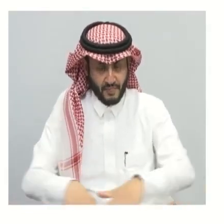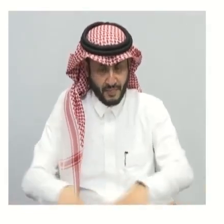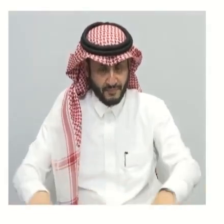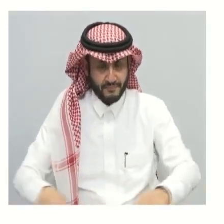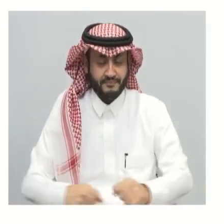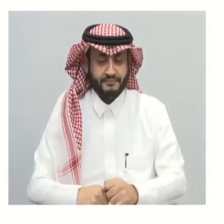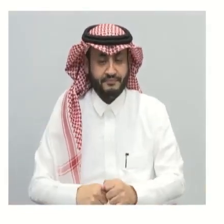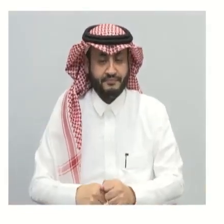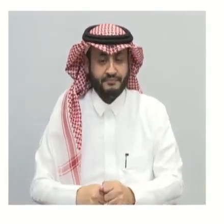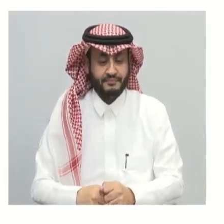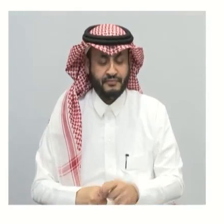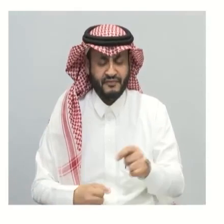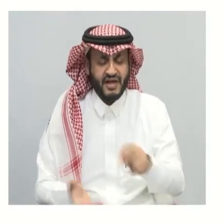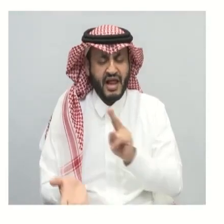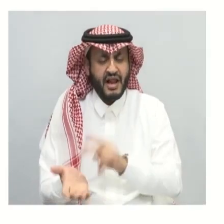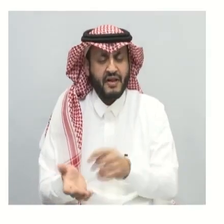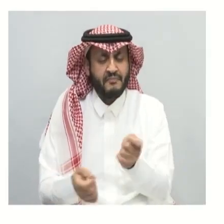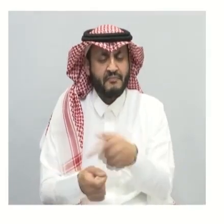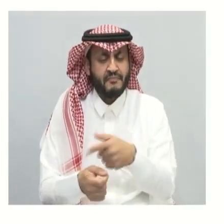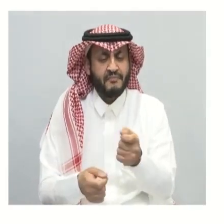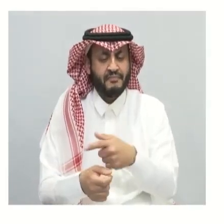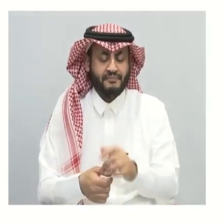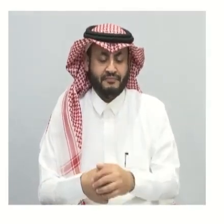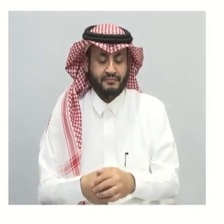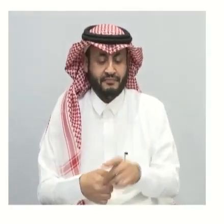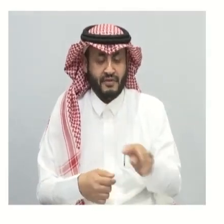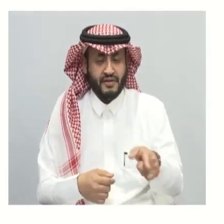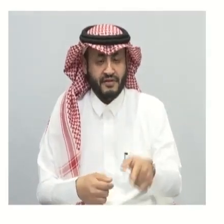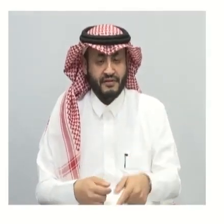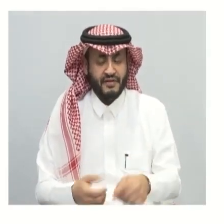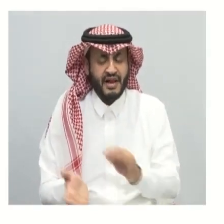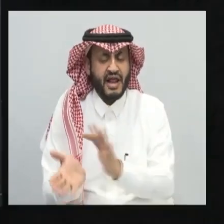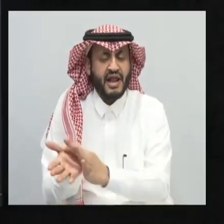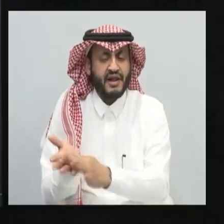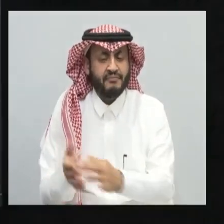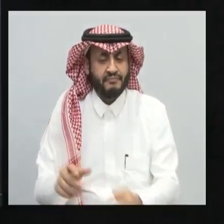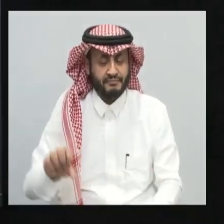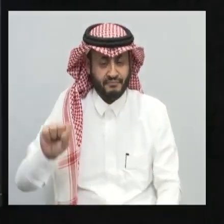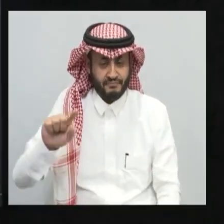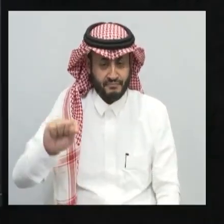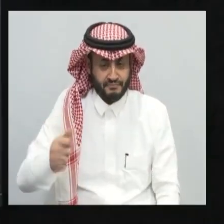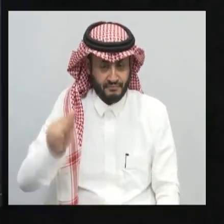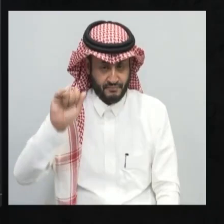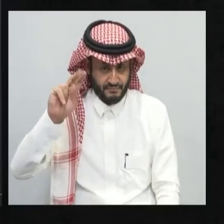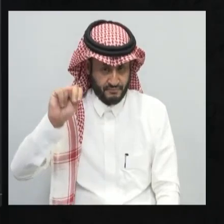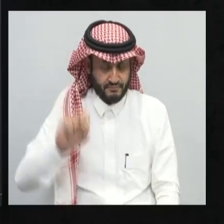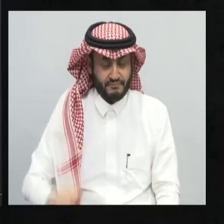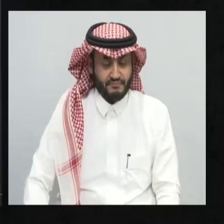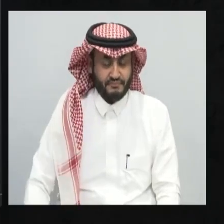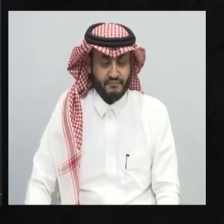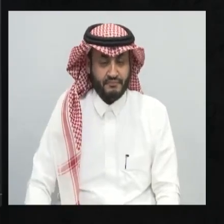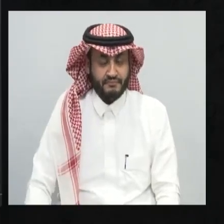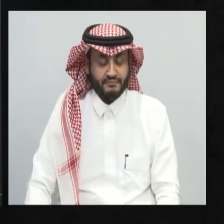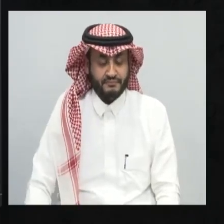carpet and it has a stain. So I will say, the carpet has a stain. It is a